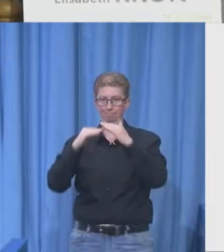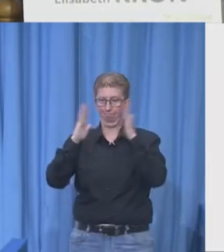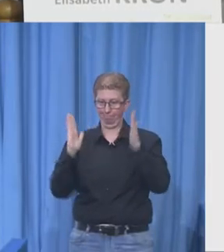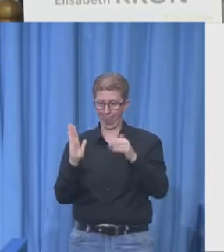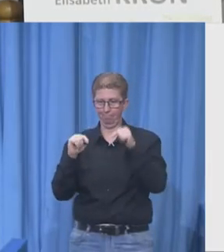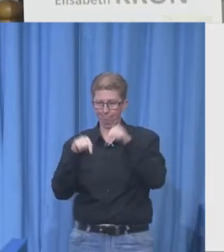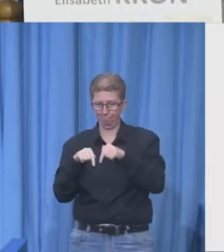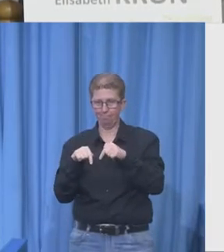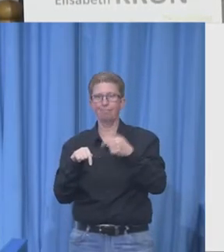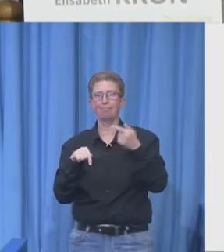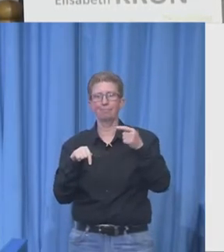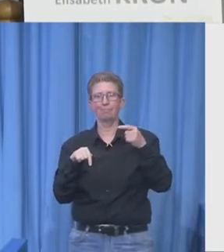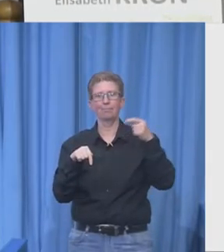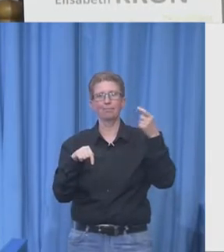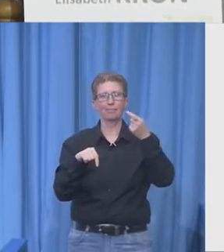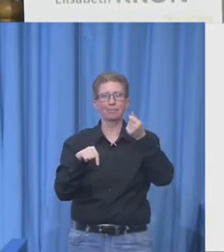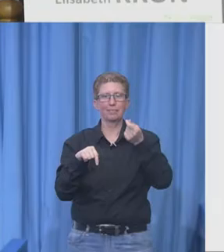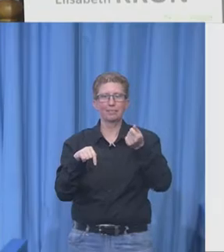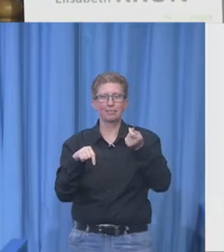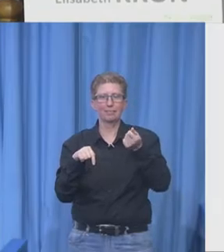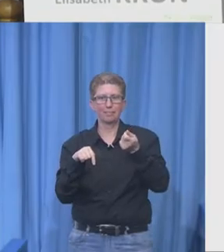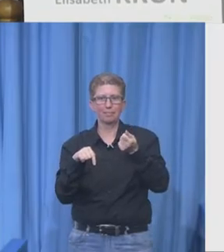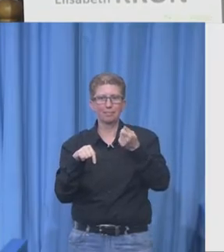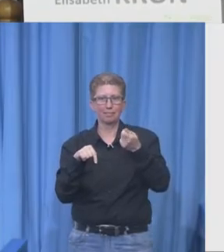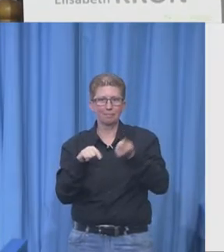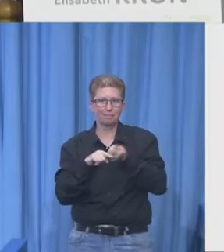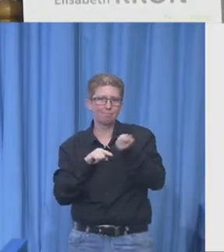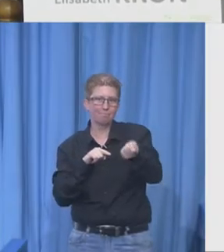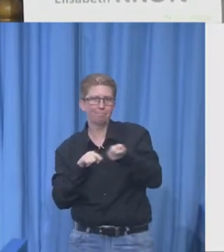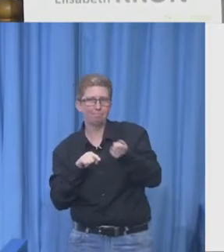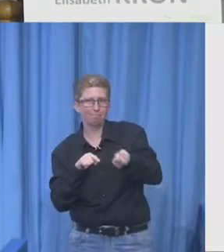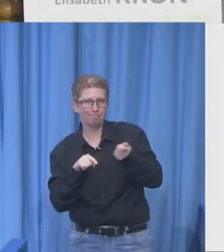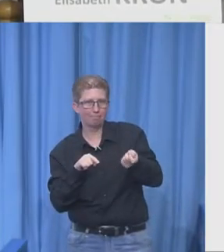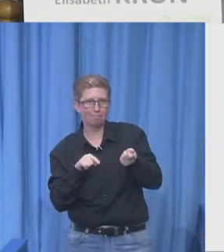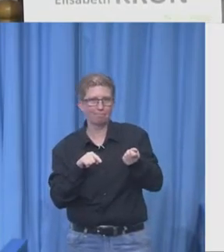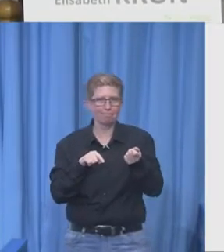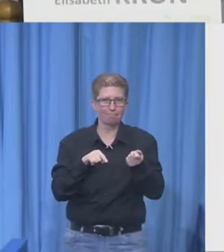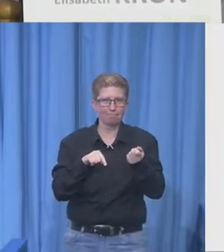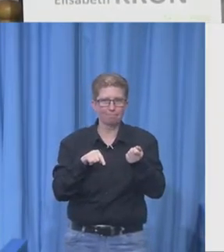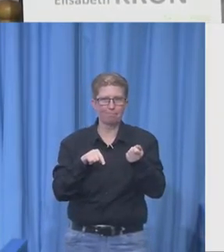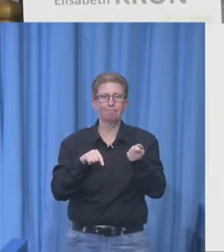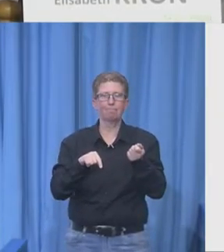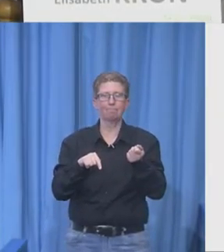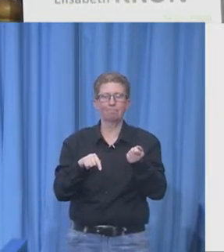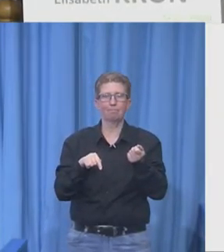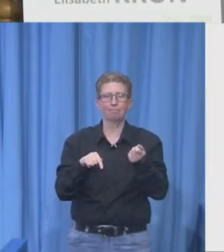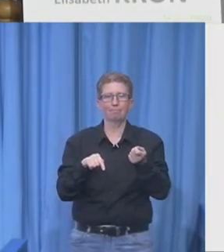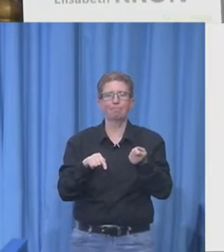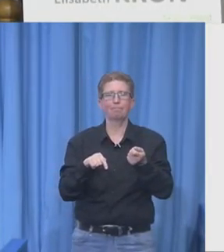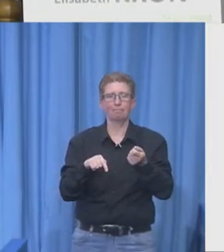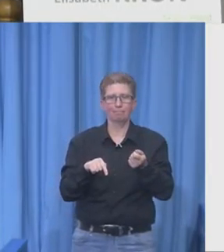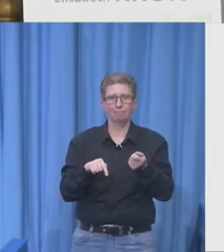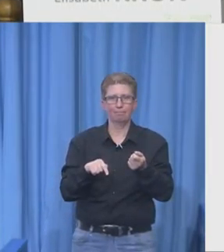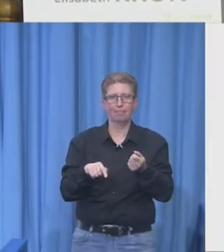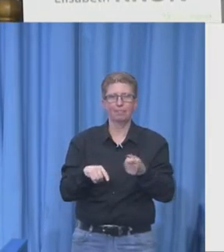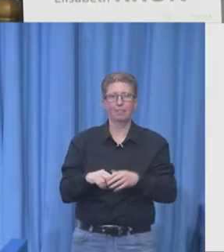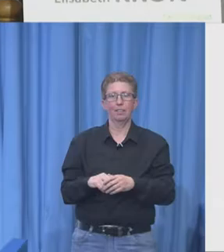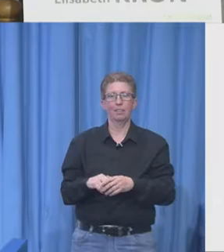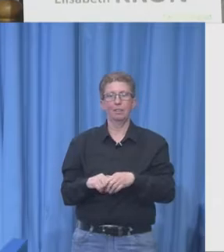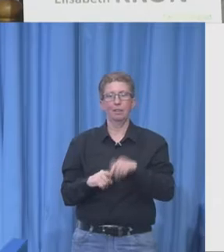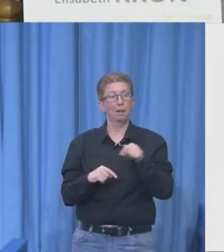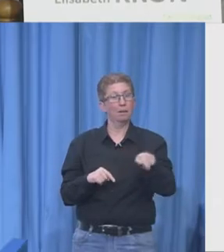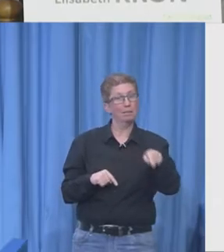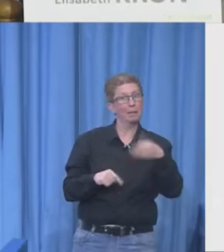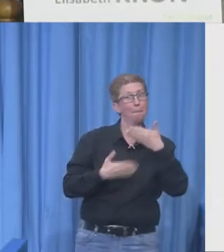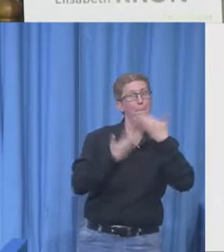out that the leasing model is working better and easier than in other countries where the companies are employing people